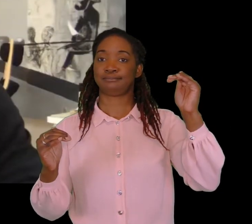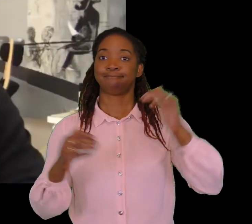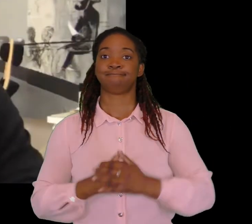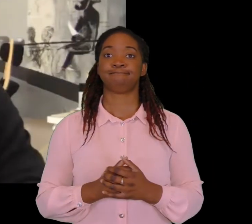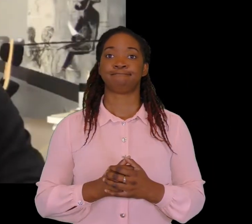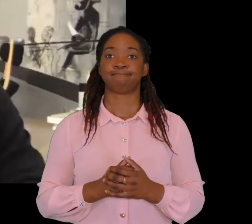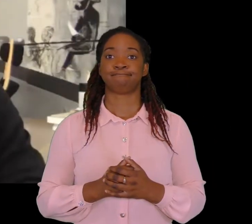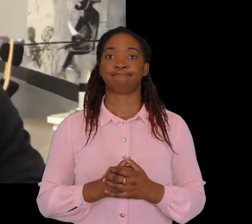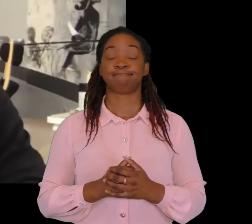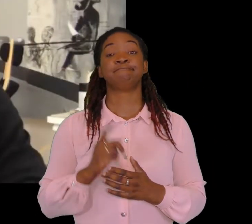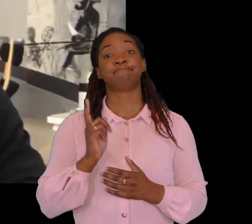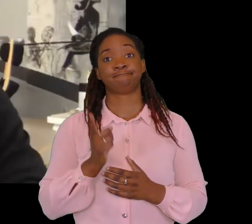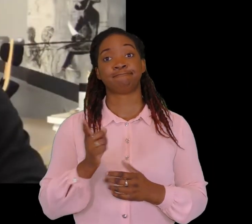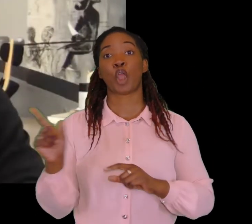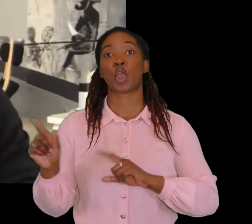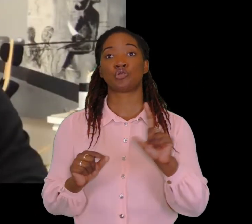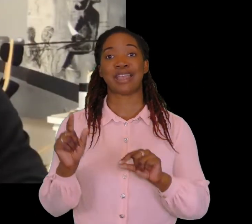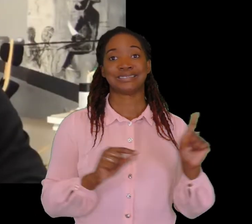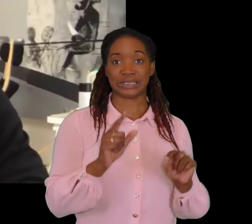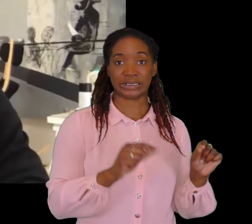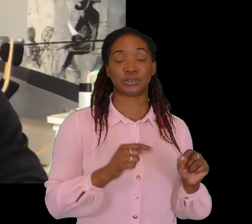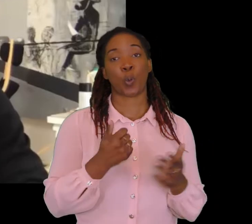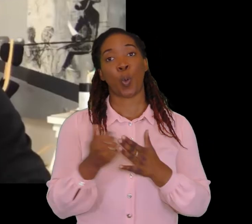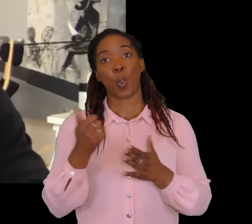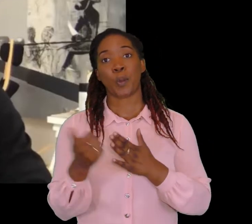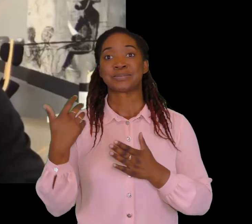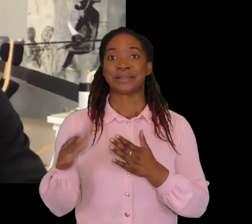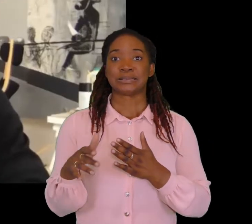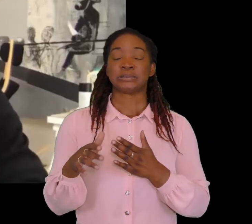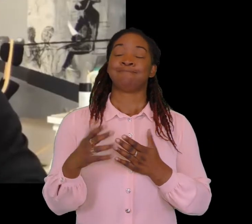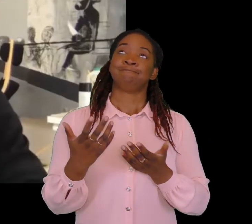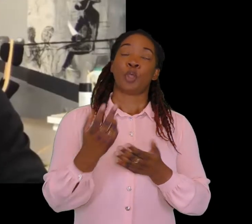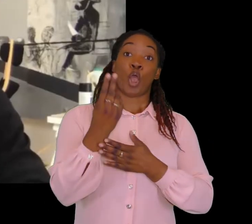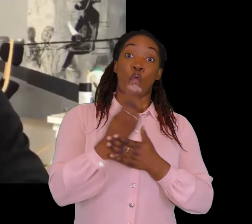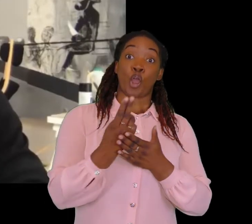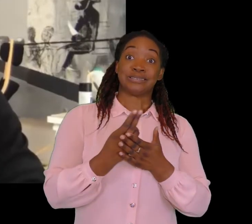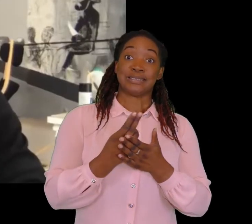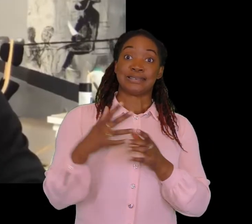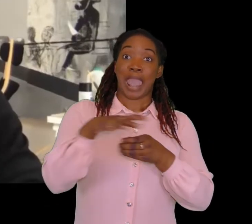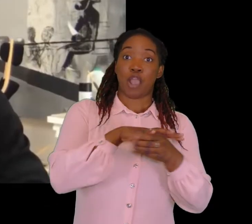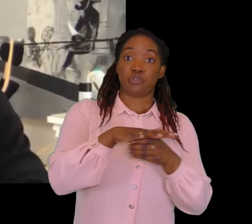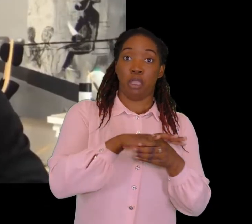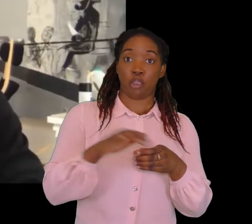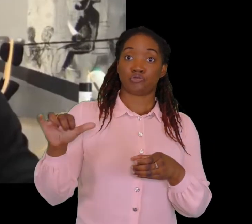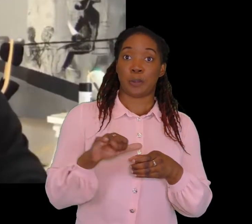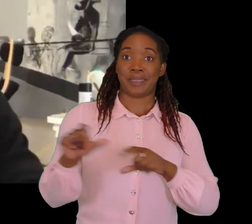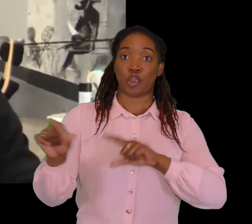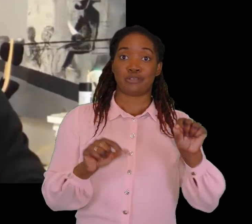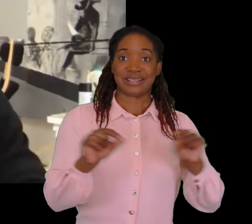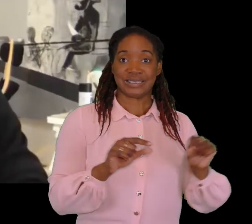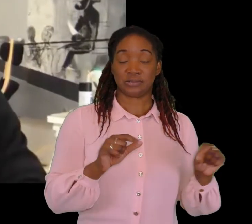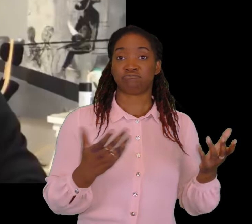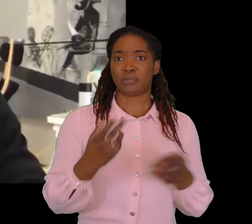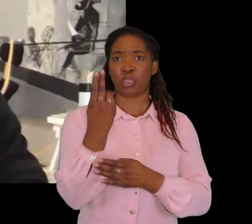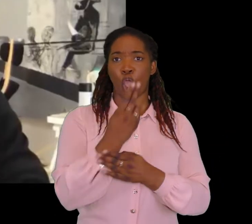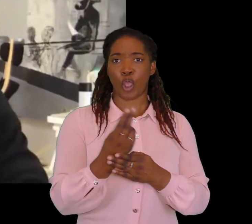that curating has always been an artist, or the artist's area, and it was the